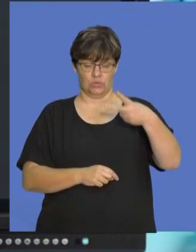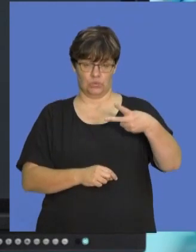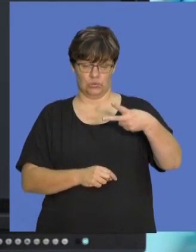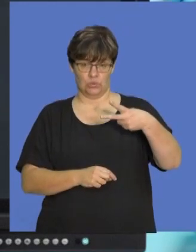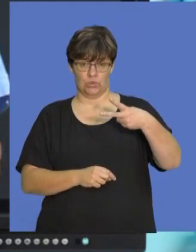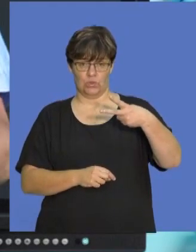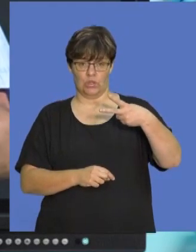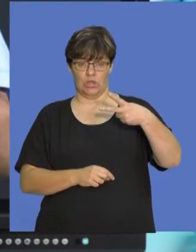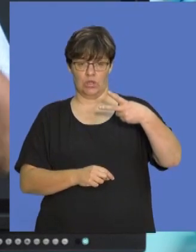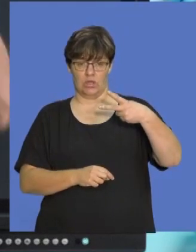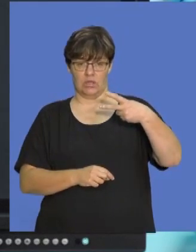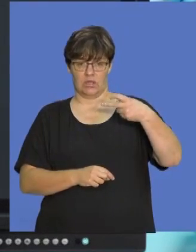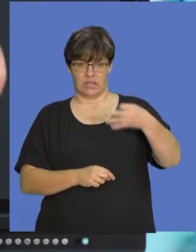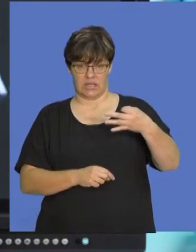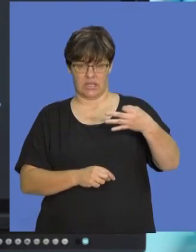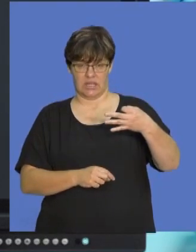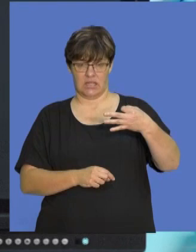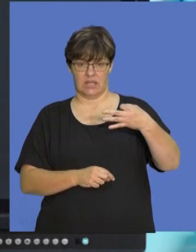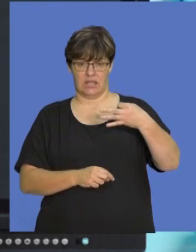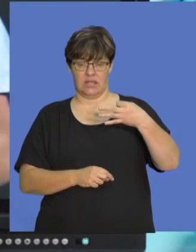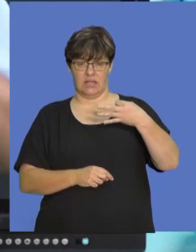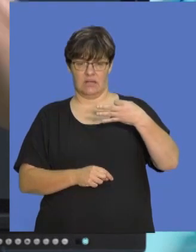black sock. That's 1, 2,